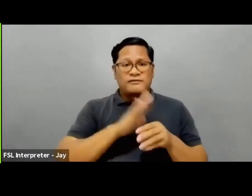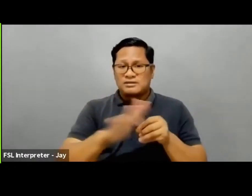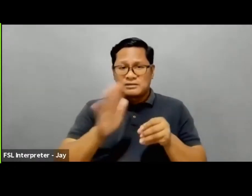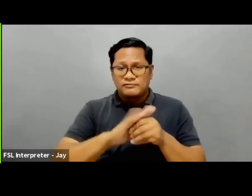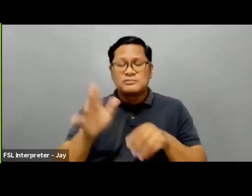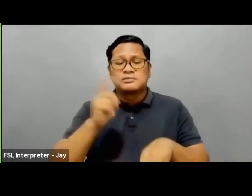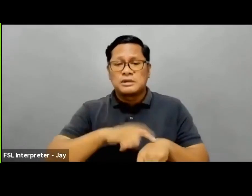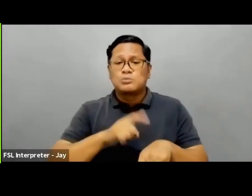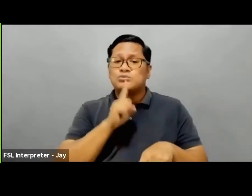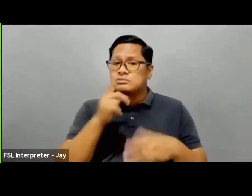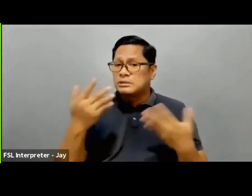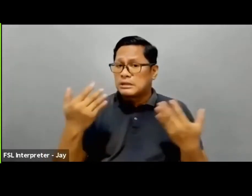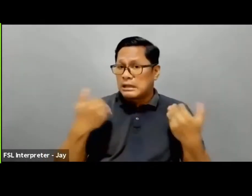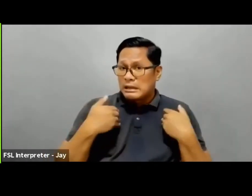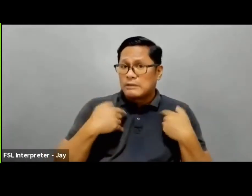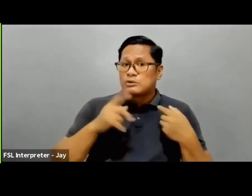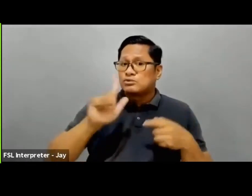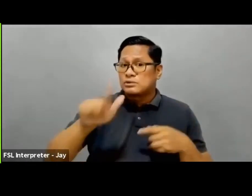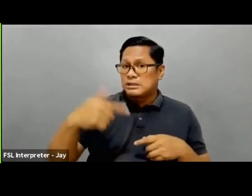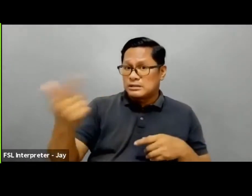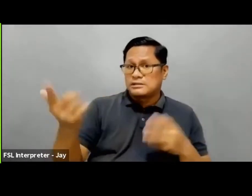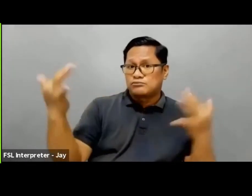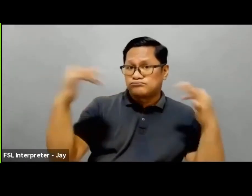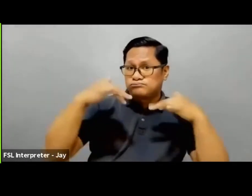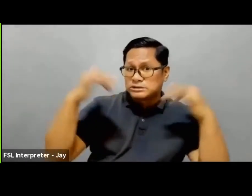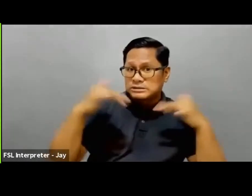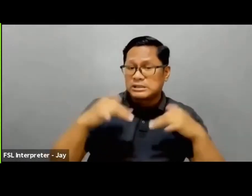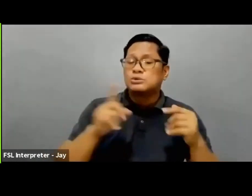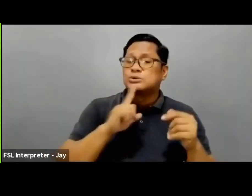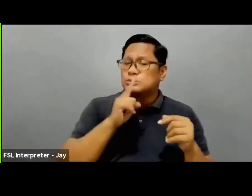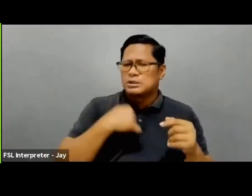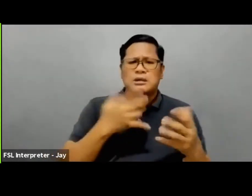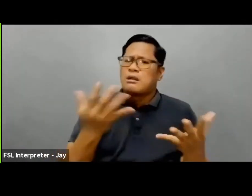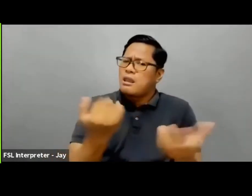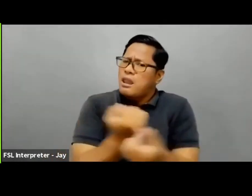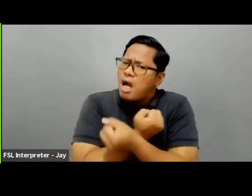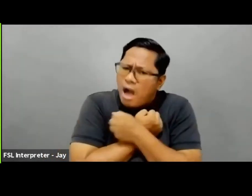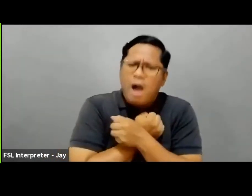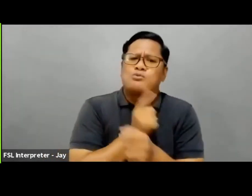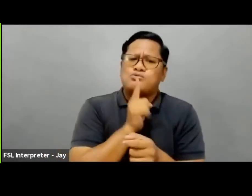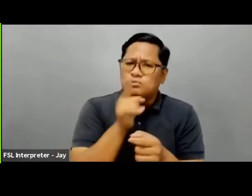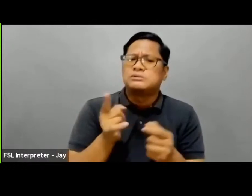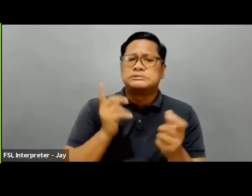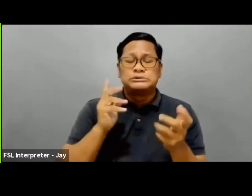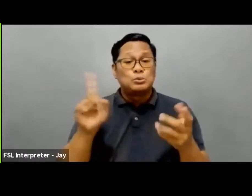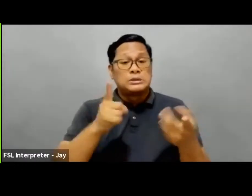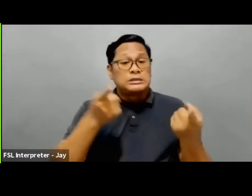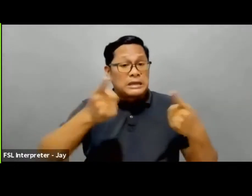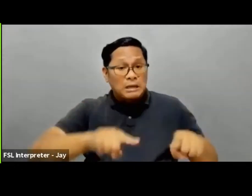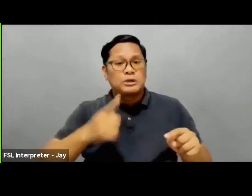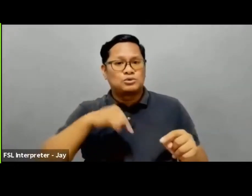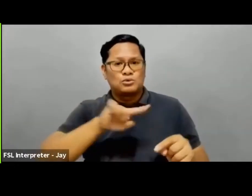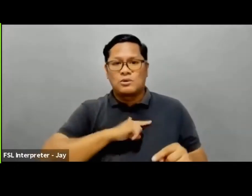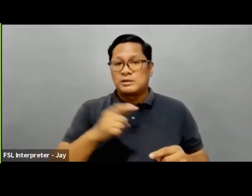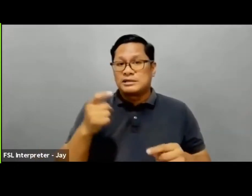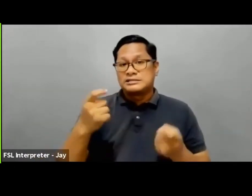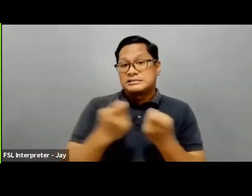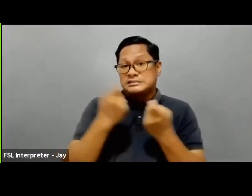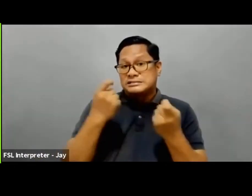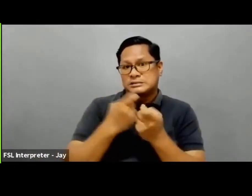it really should come up in another forum. No? I would just love to see a forum. Whatever happened to our sin taxes?